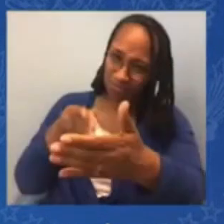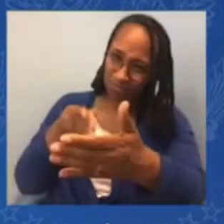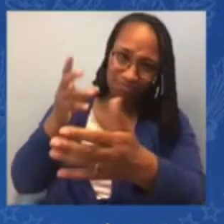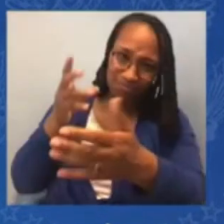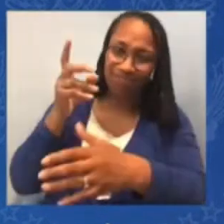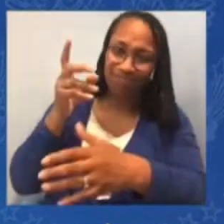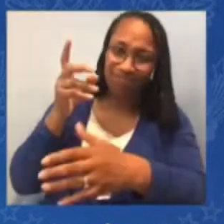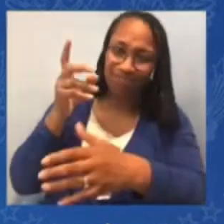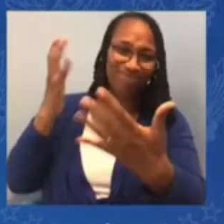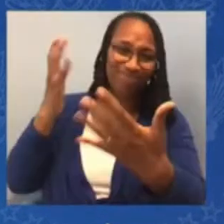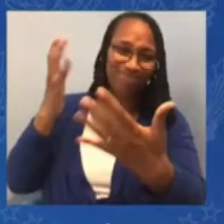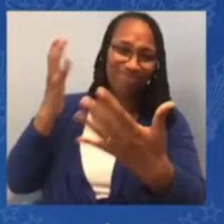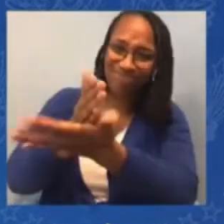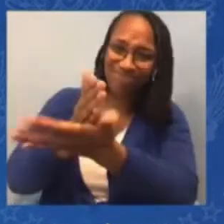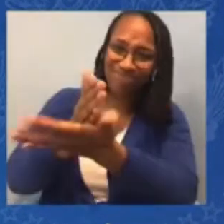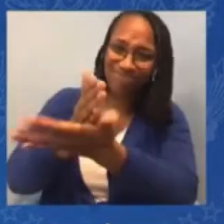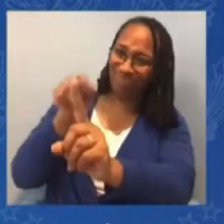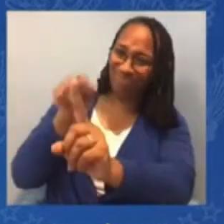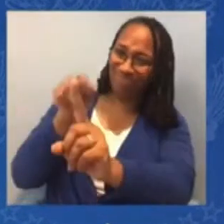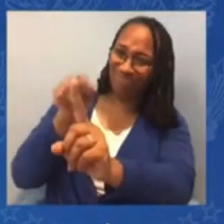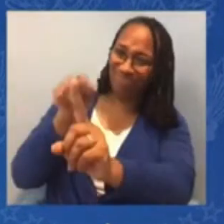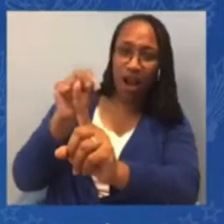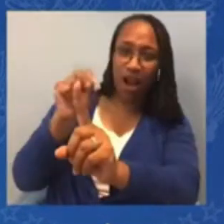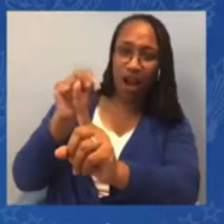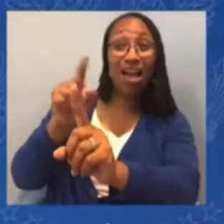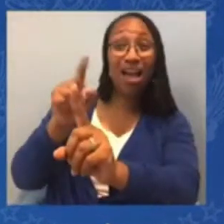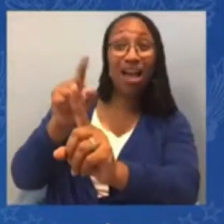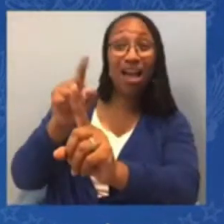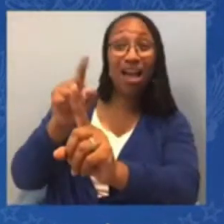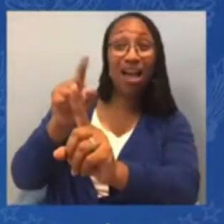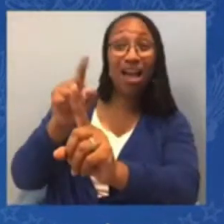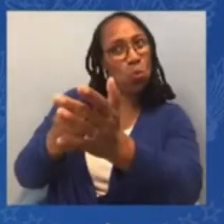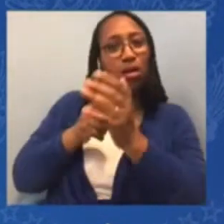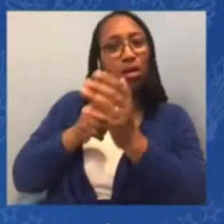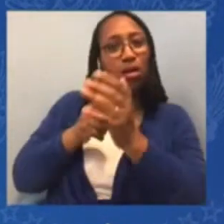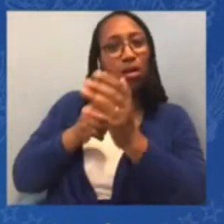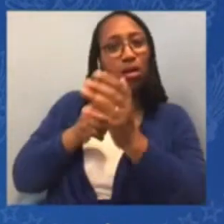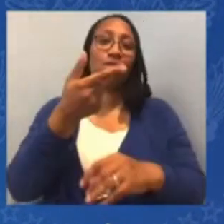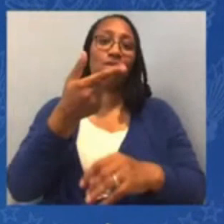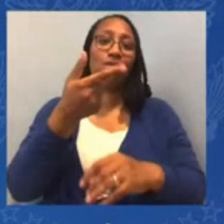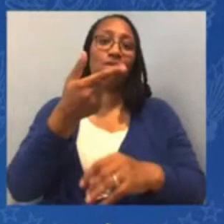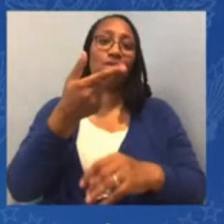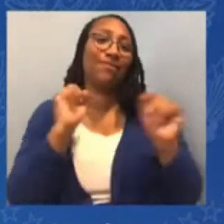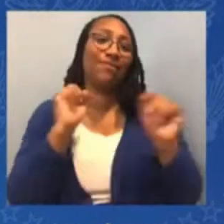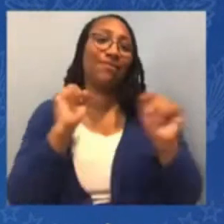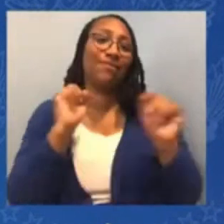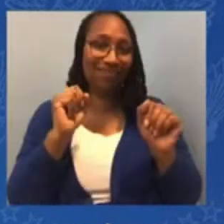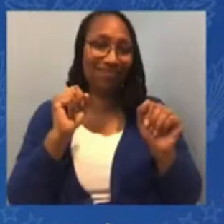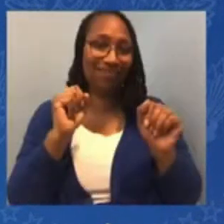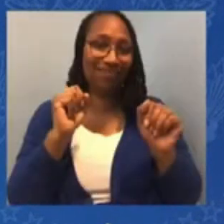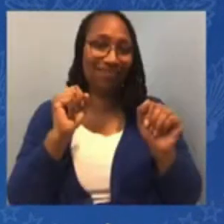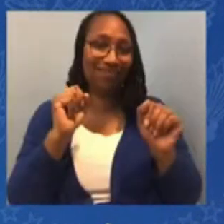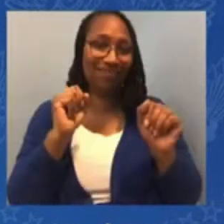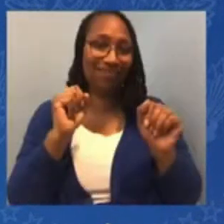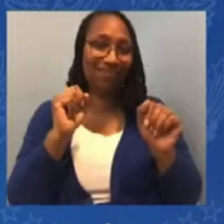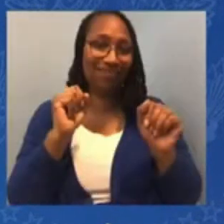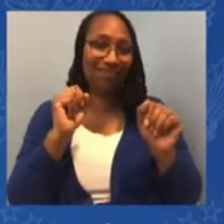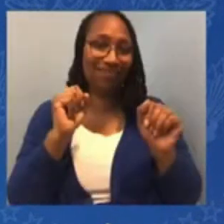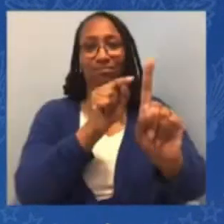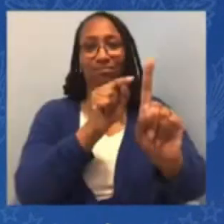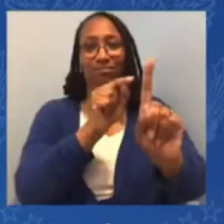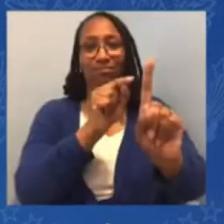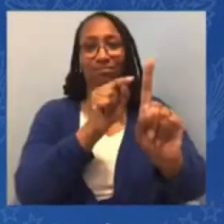has the finest fighting force in the history of the world. We provide these same service members with the most lethal weapons on